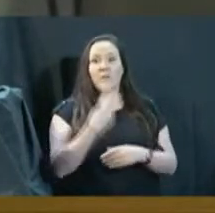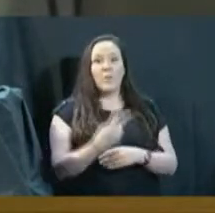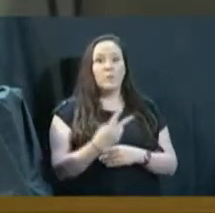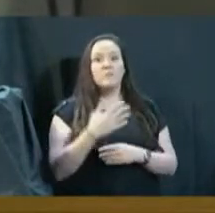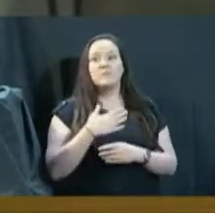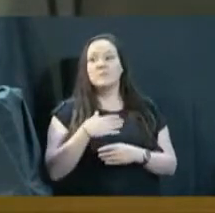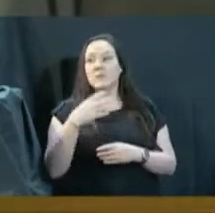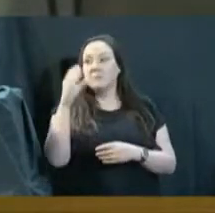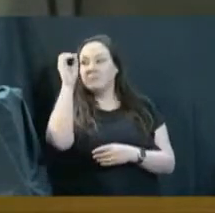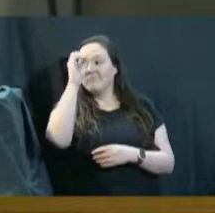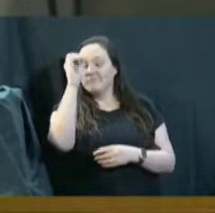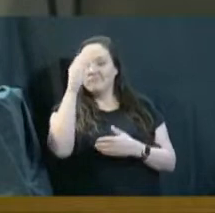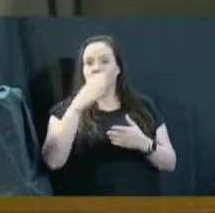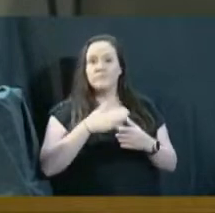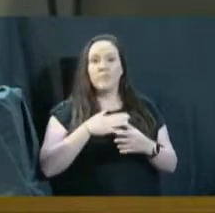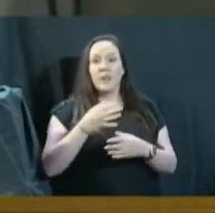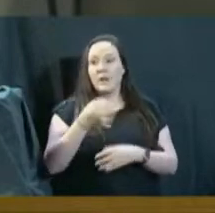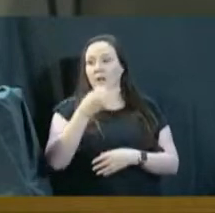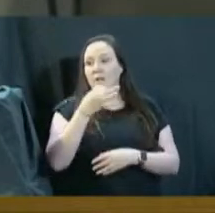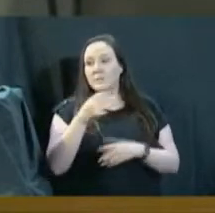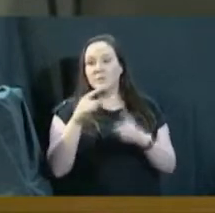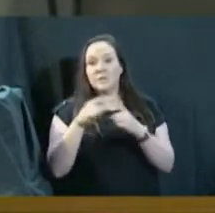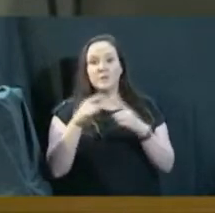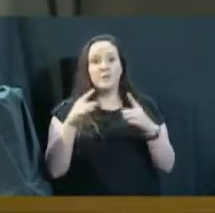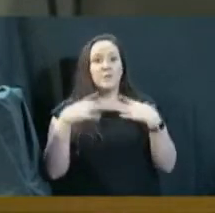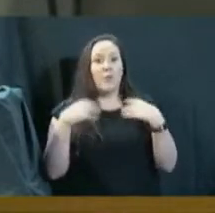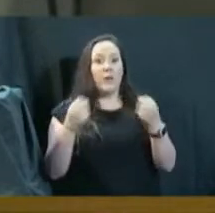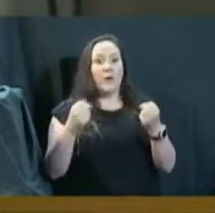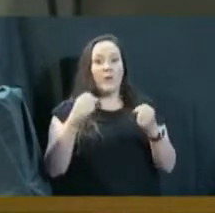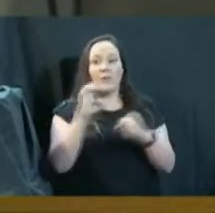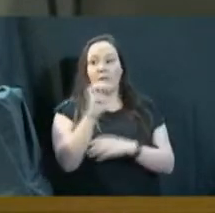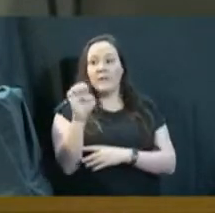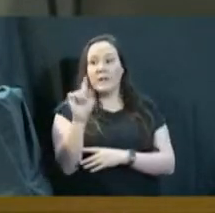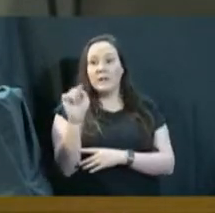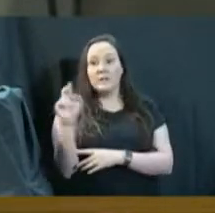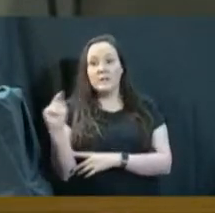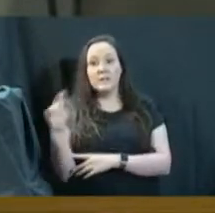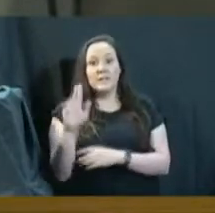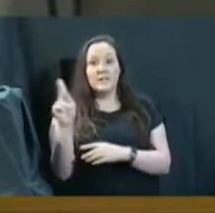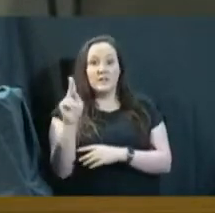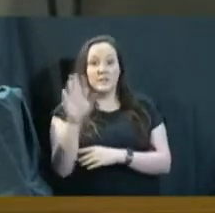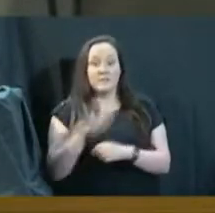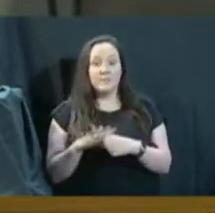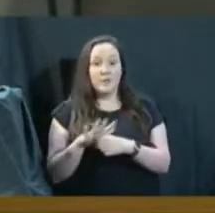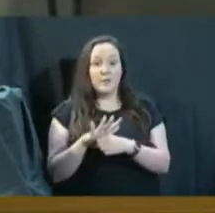to the health and welfare of East Tennessee in our Knox area.